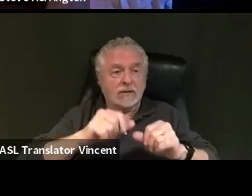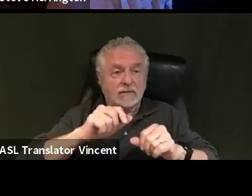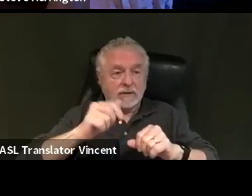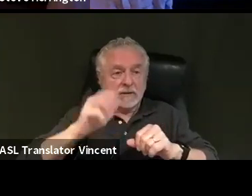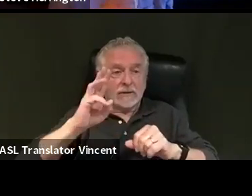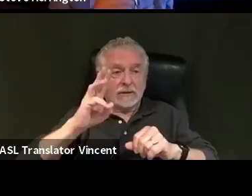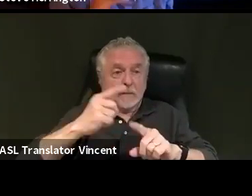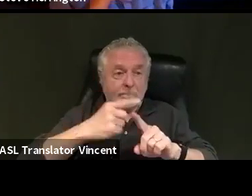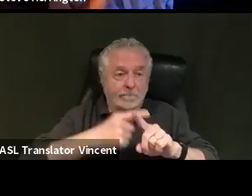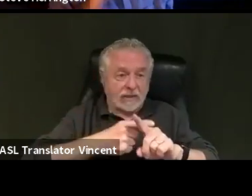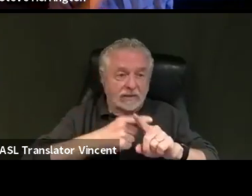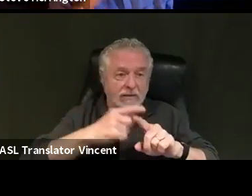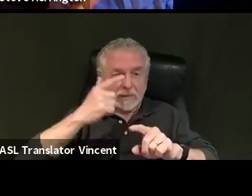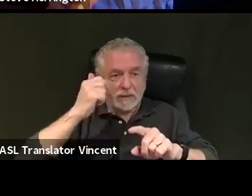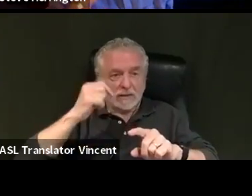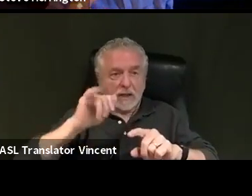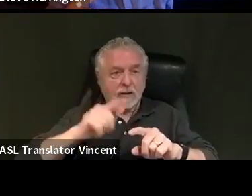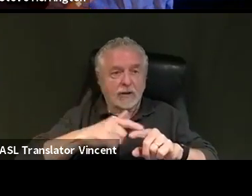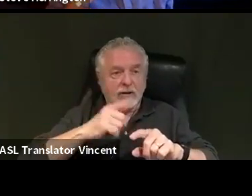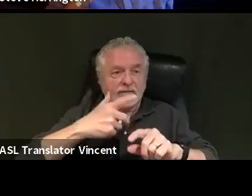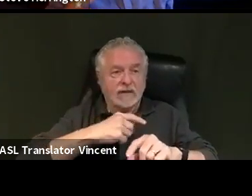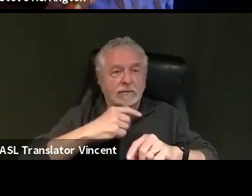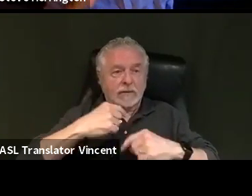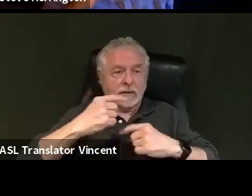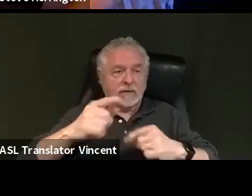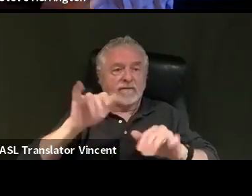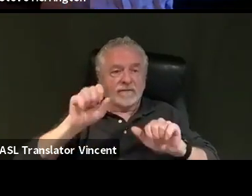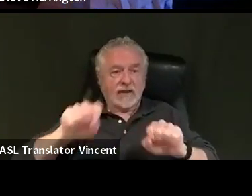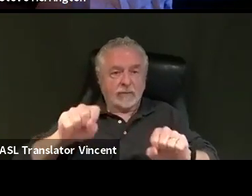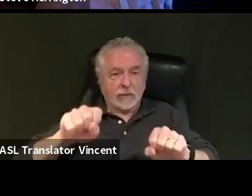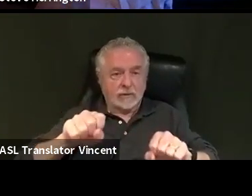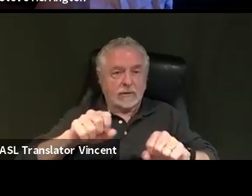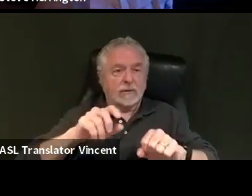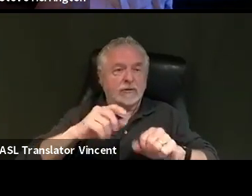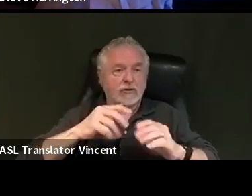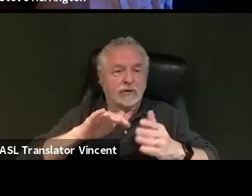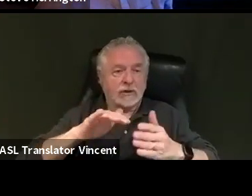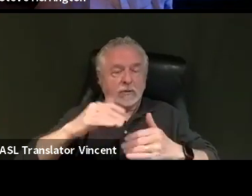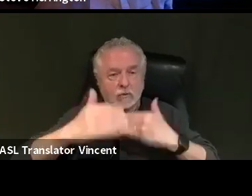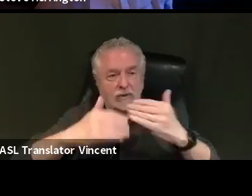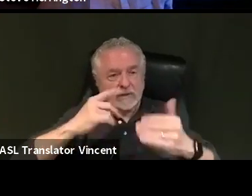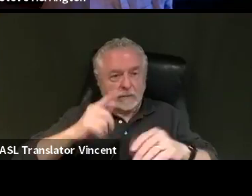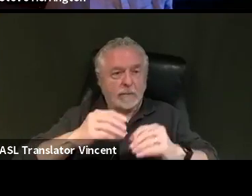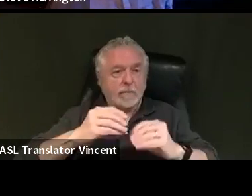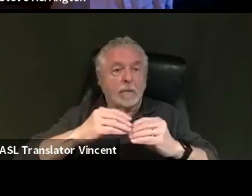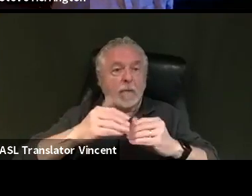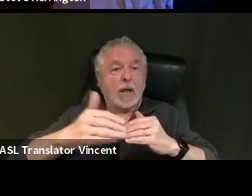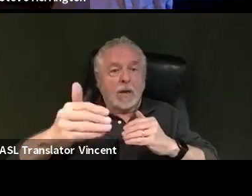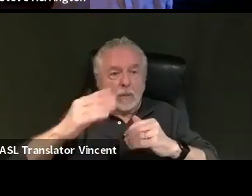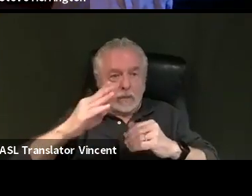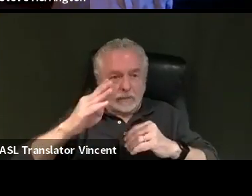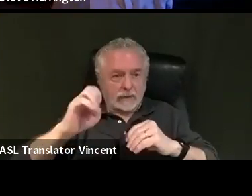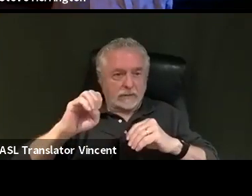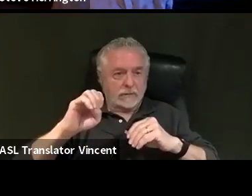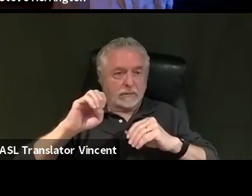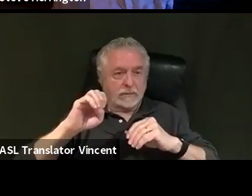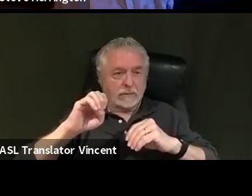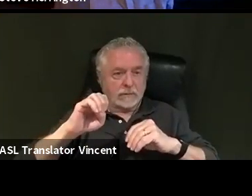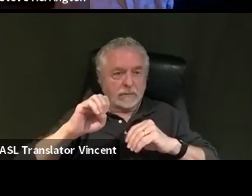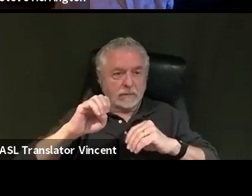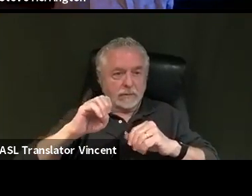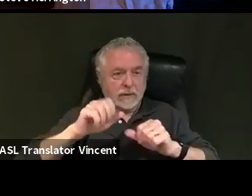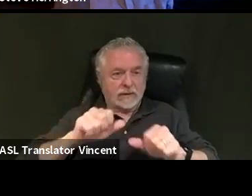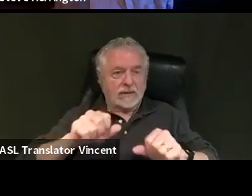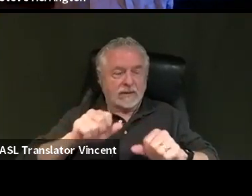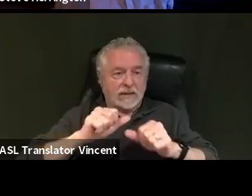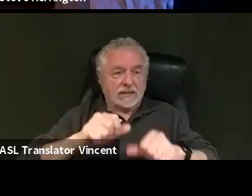least 6 months, but that's because that's how long the vaccine has been available. Studies are underway to see how much longer it's going to be lasting the